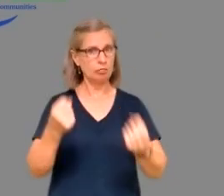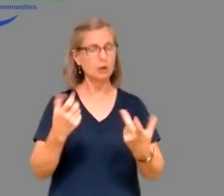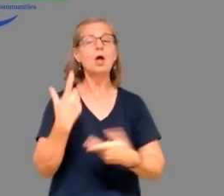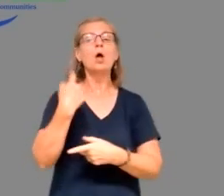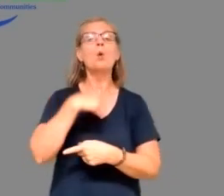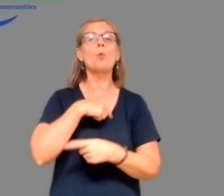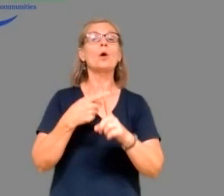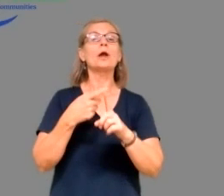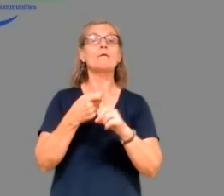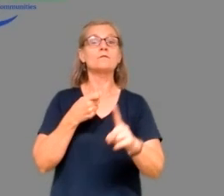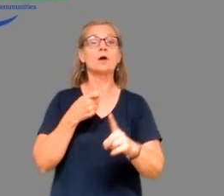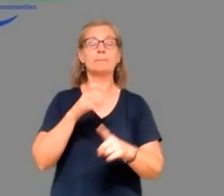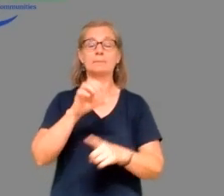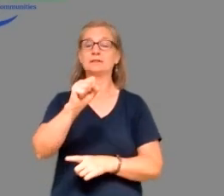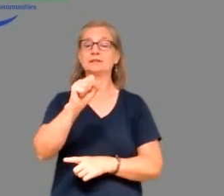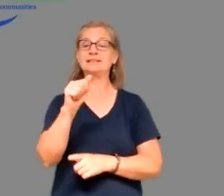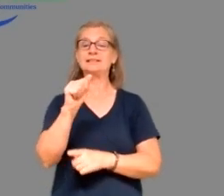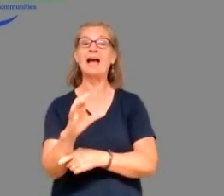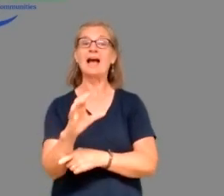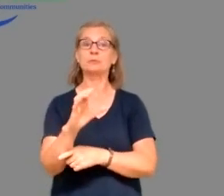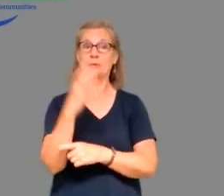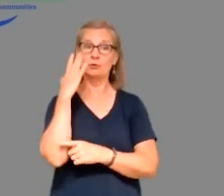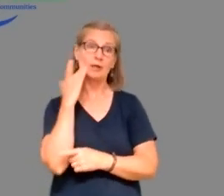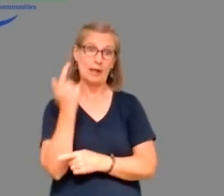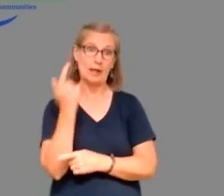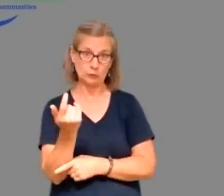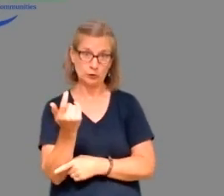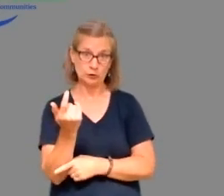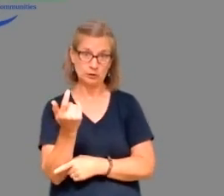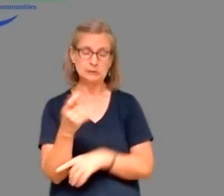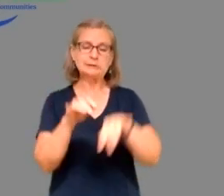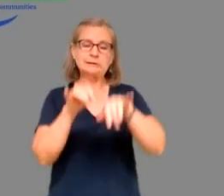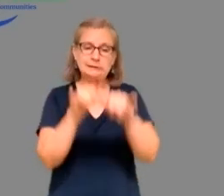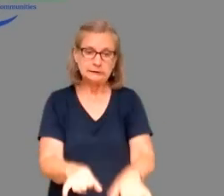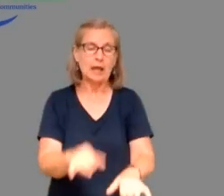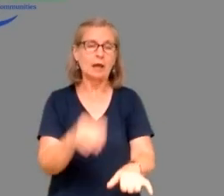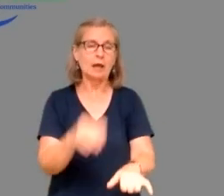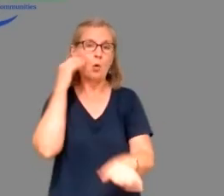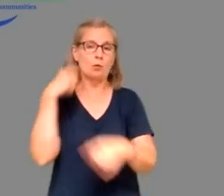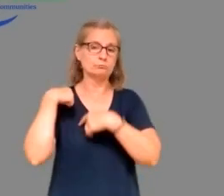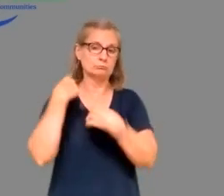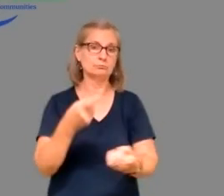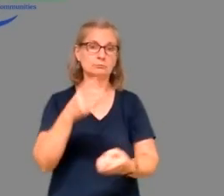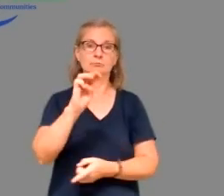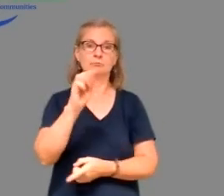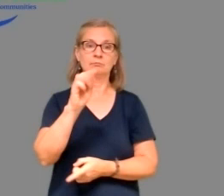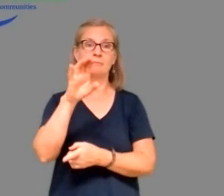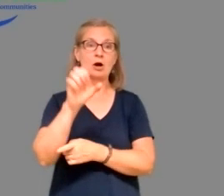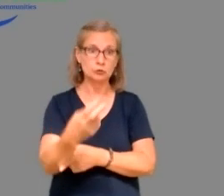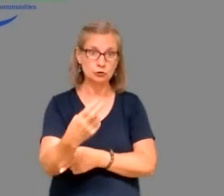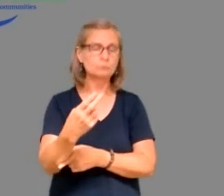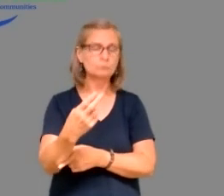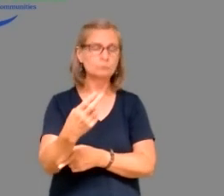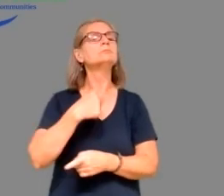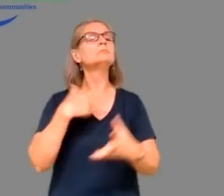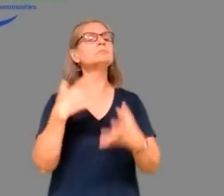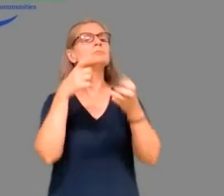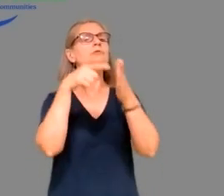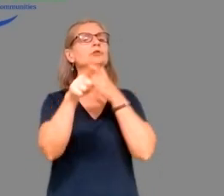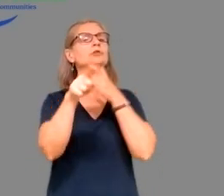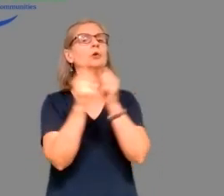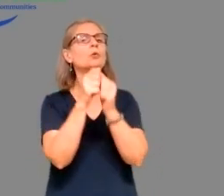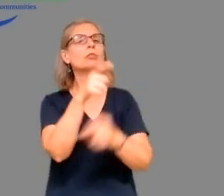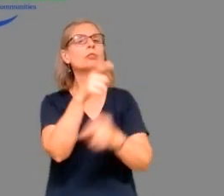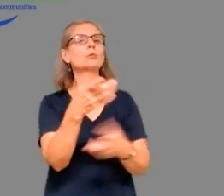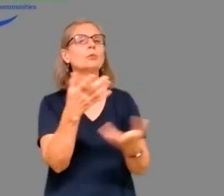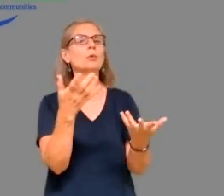since mid-March. I was hoping to check with you to see what the current situation is like in Coos Bay, what you think